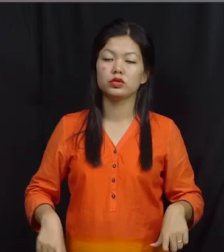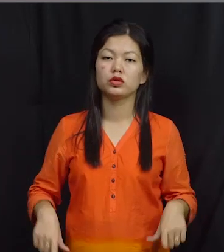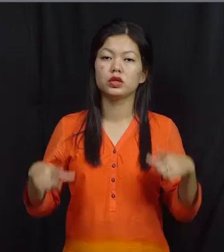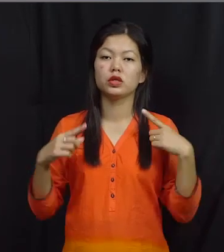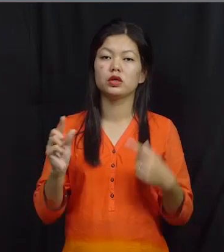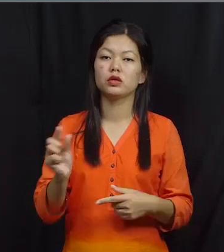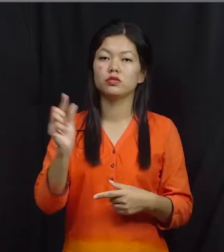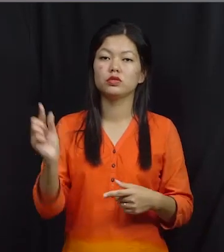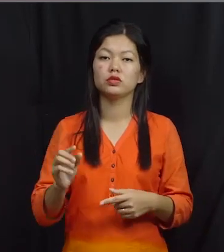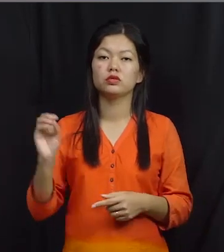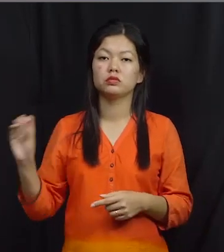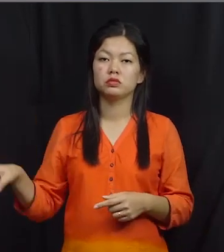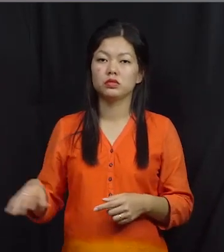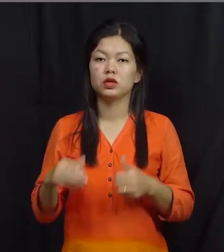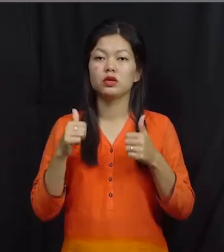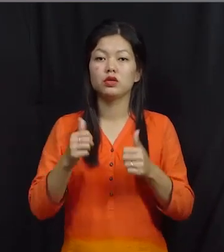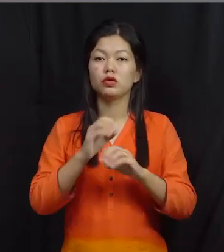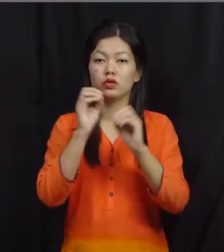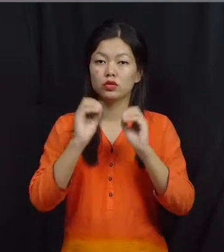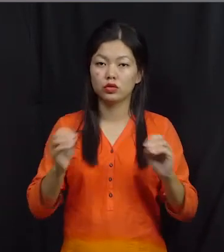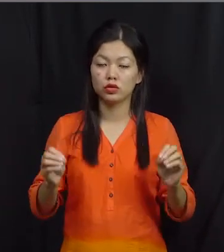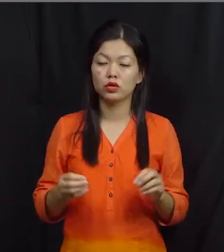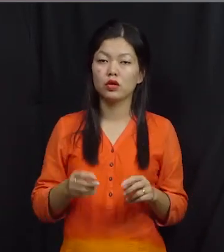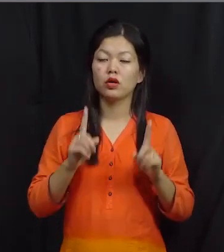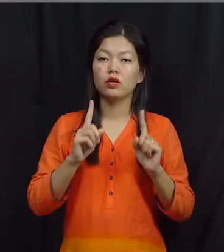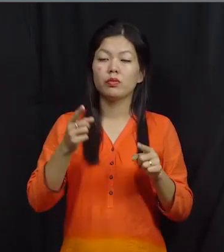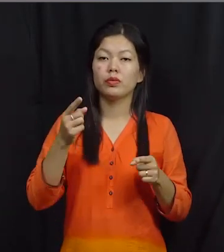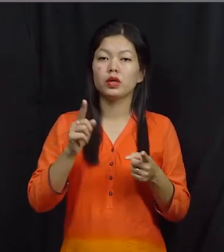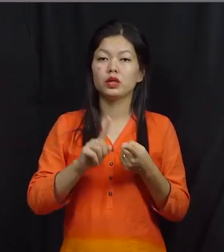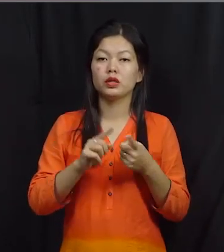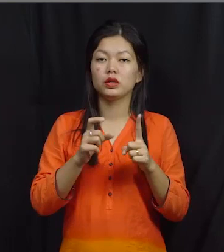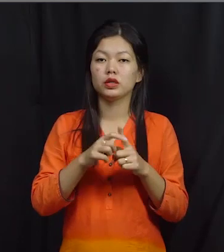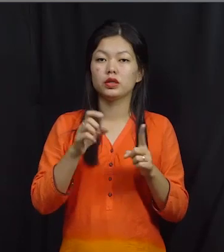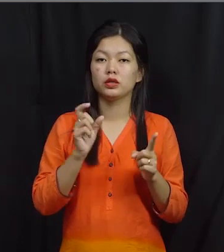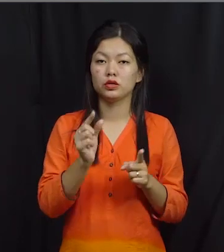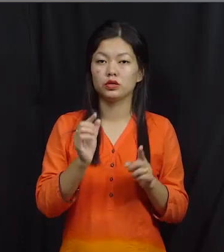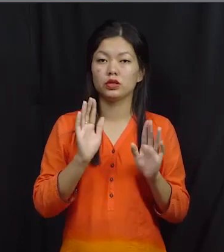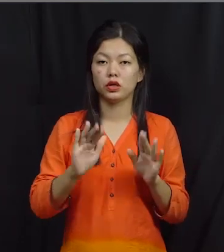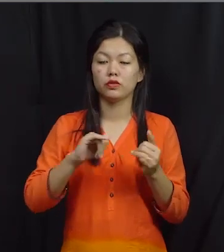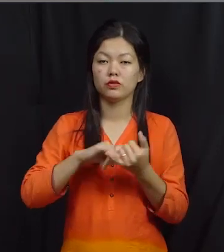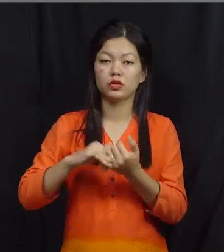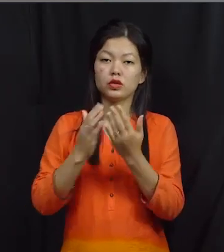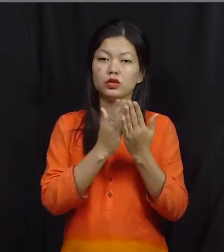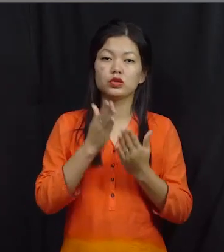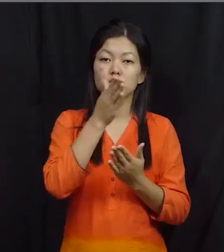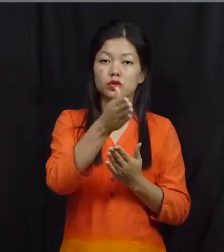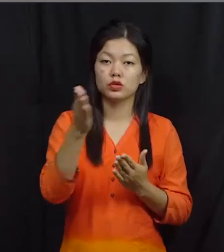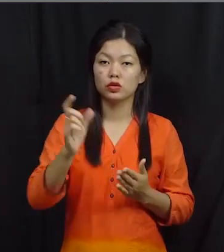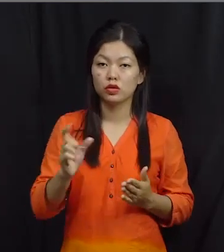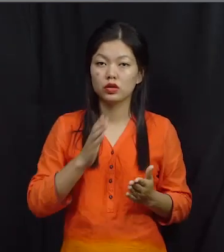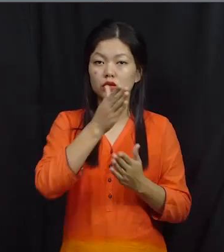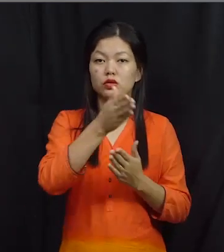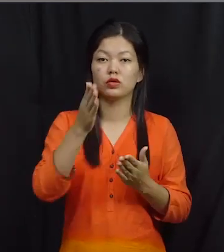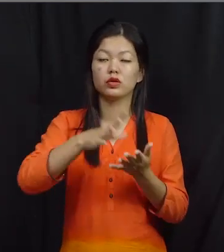address, you try to get proper directions so that you will reach your destination, isn't it? So aims